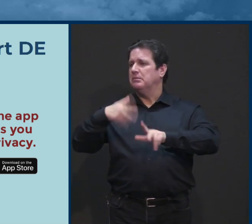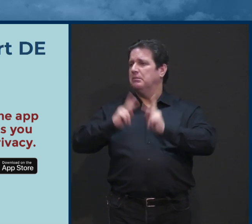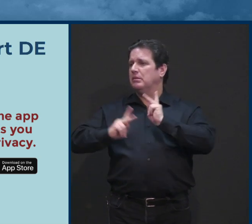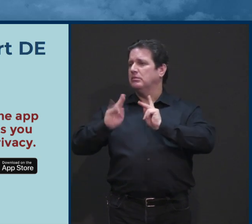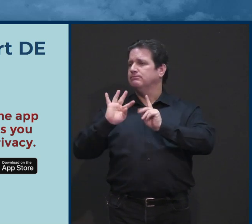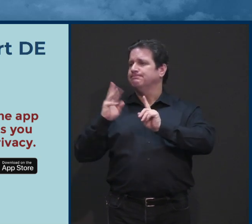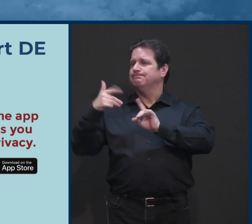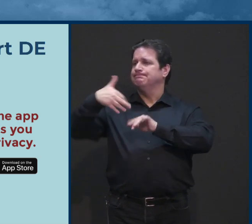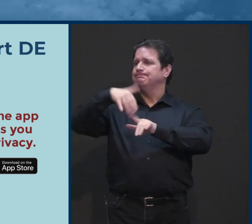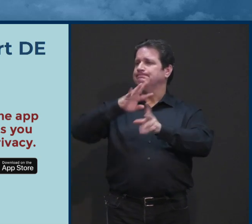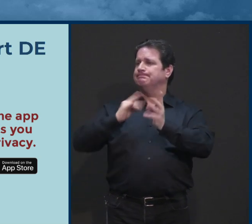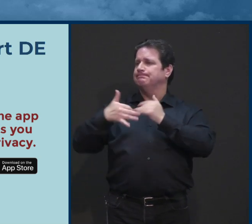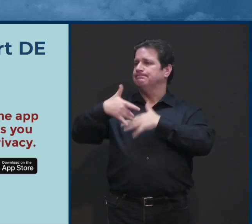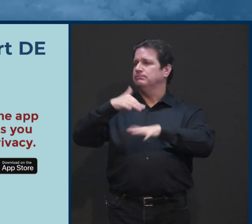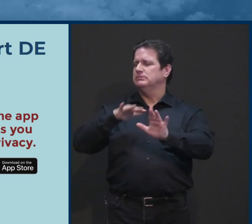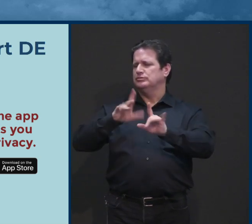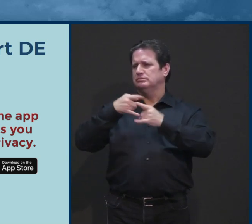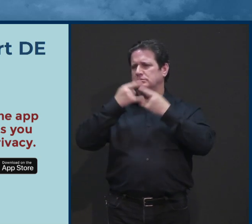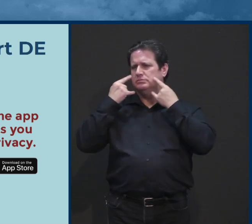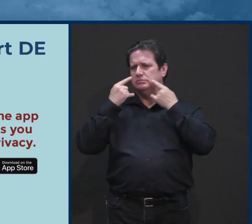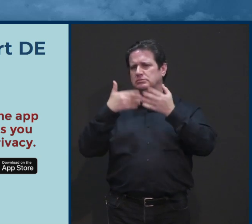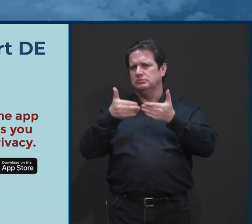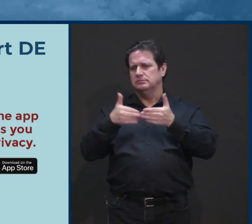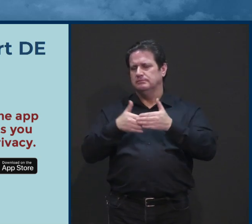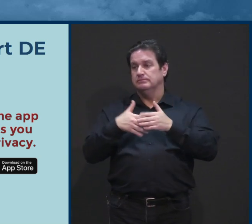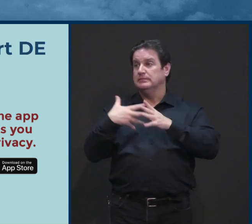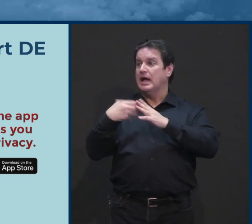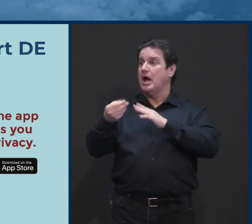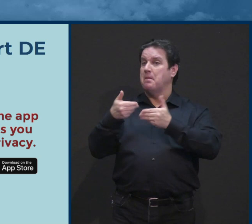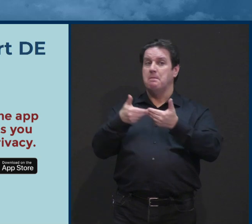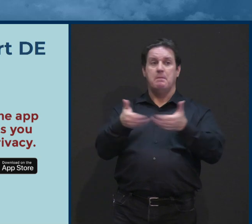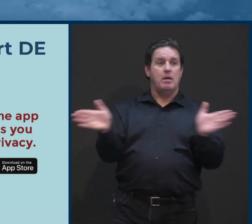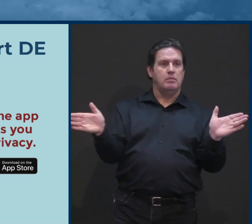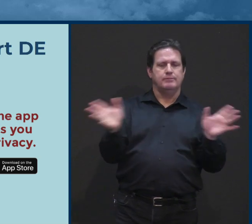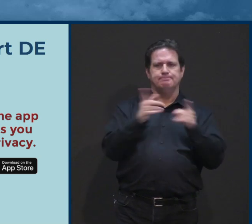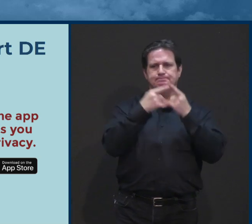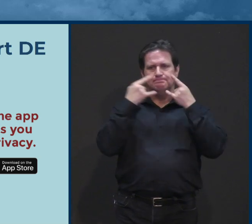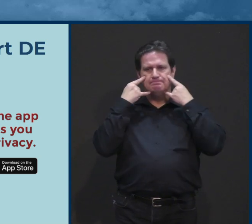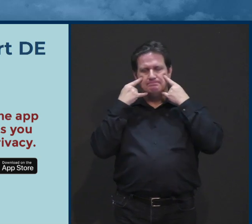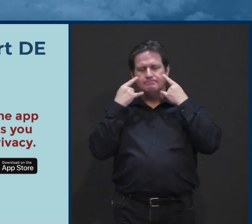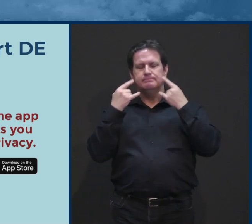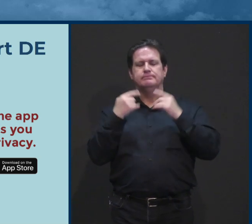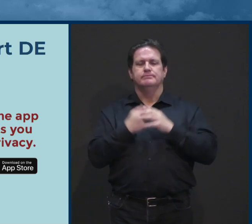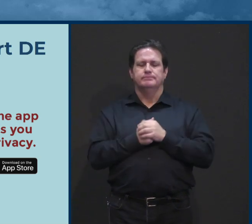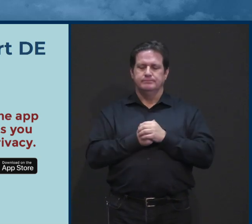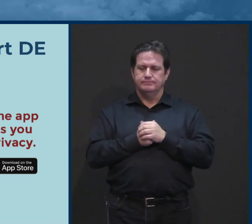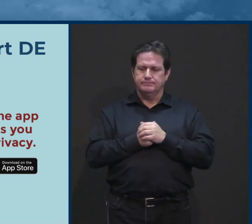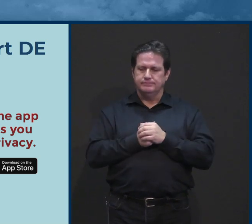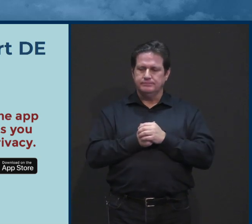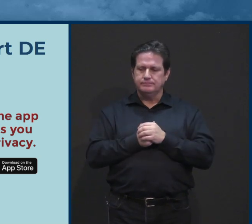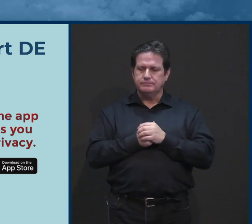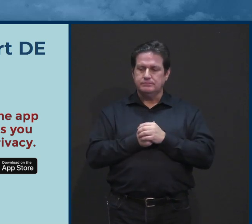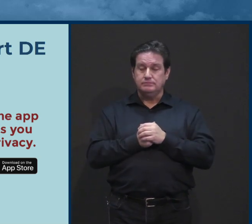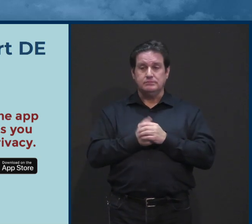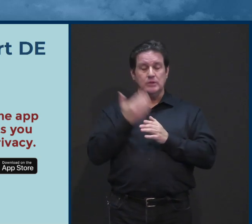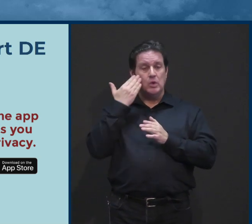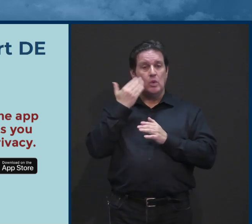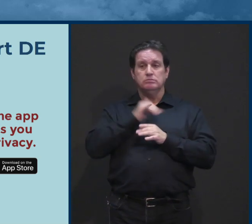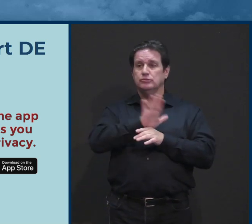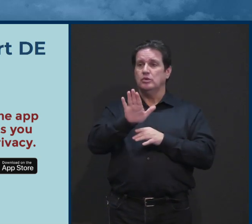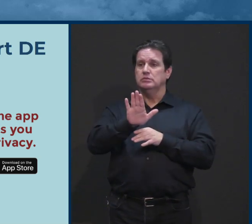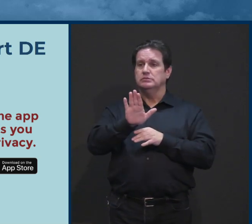and certainly everybody should be wearing masks when they're out in public, whether in the crowd or not. So know your